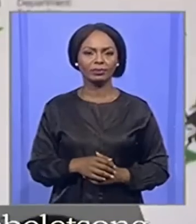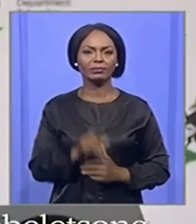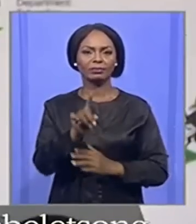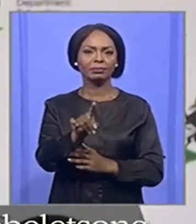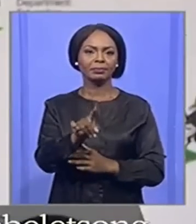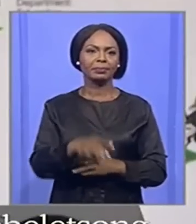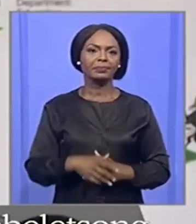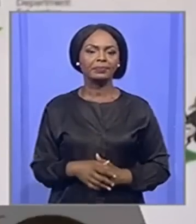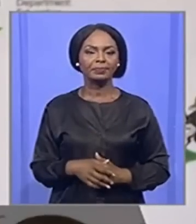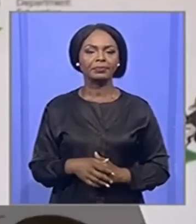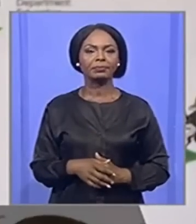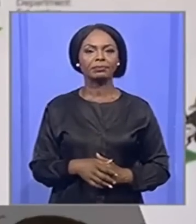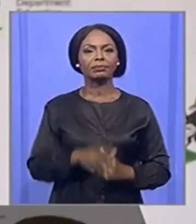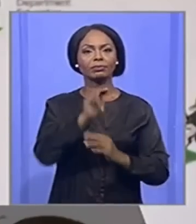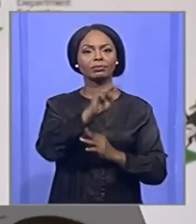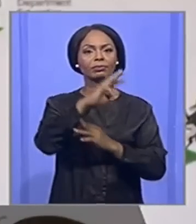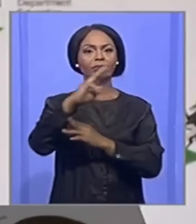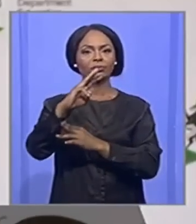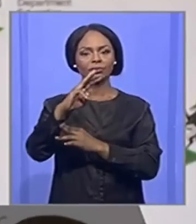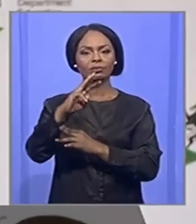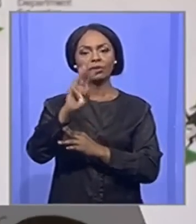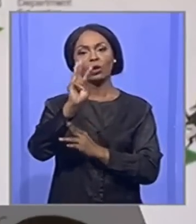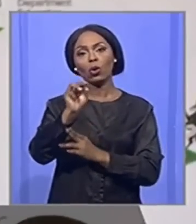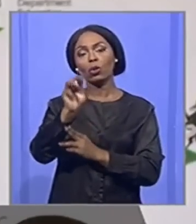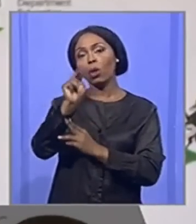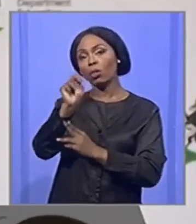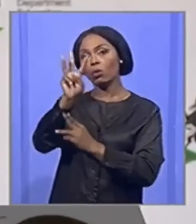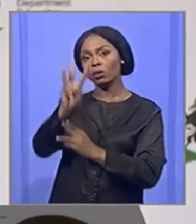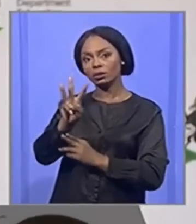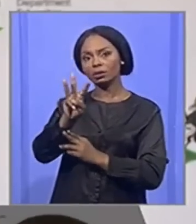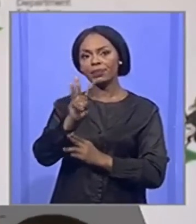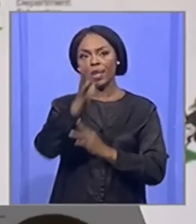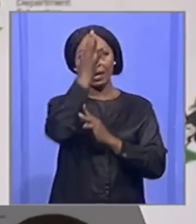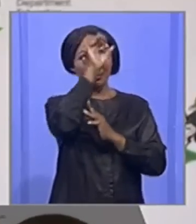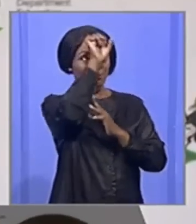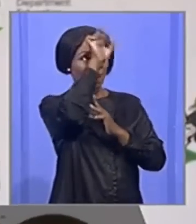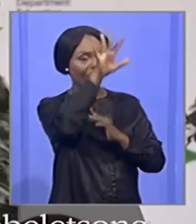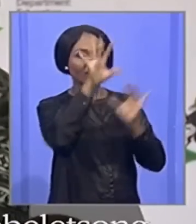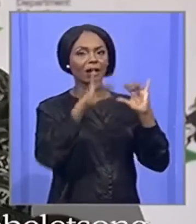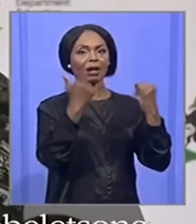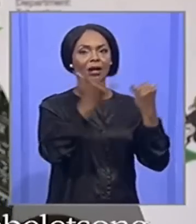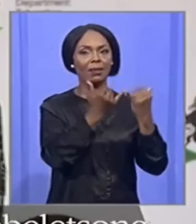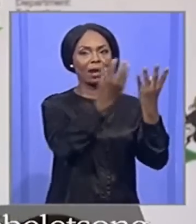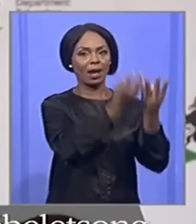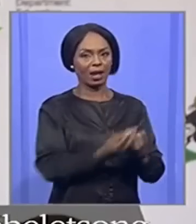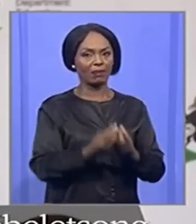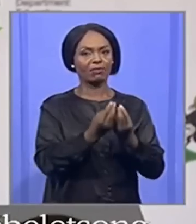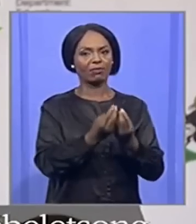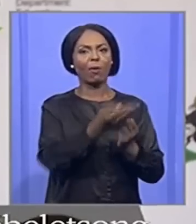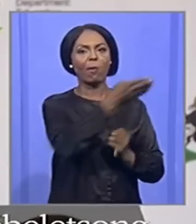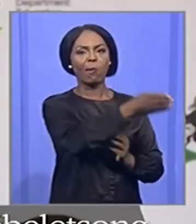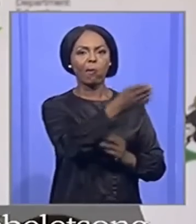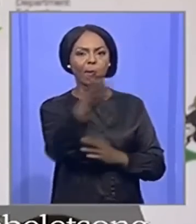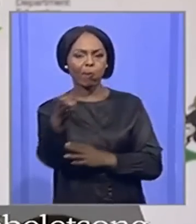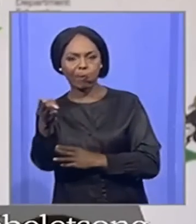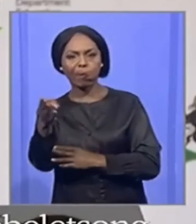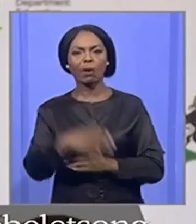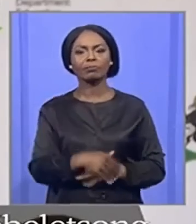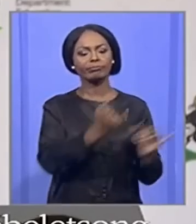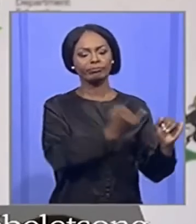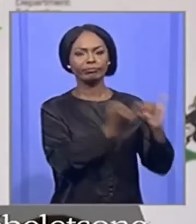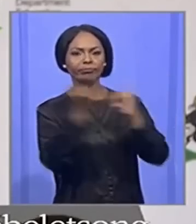Here in the Northwest, you have mining companies. We need to invite